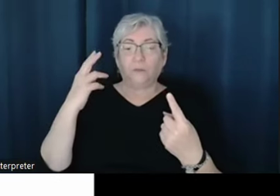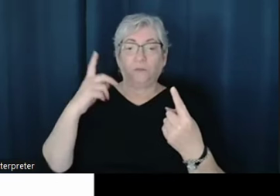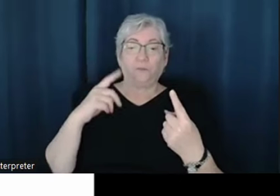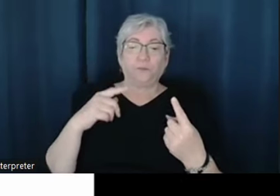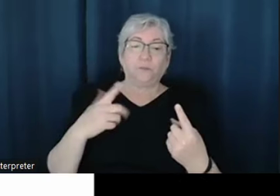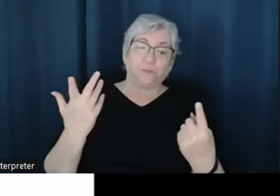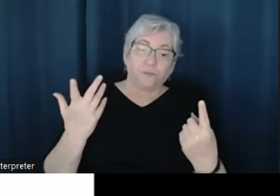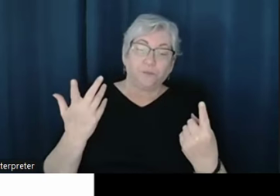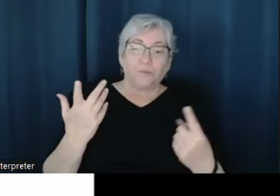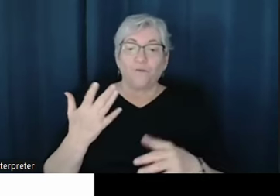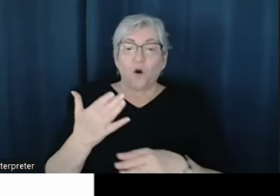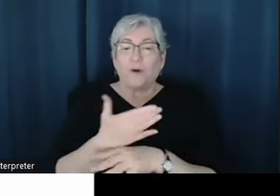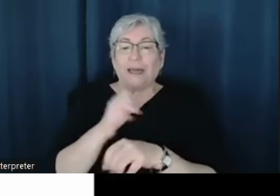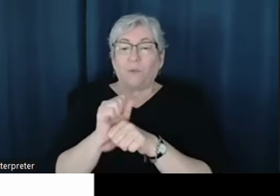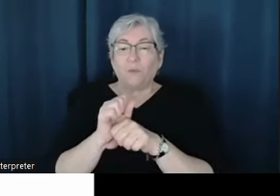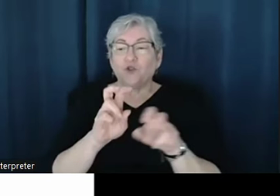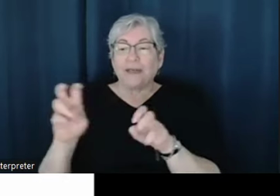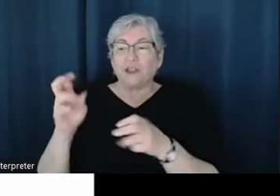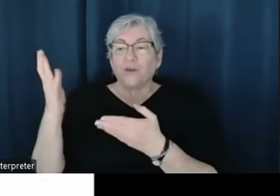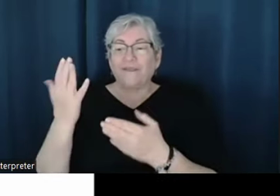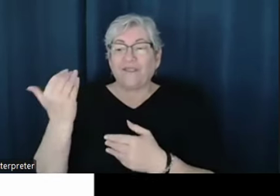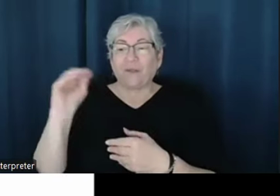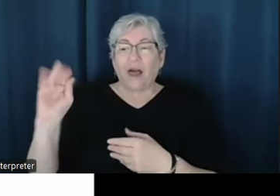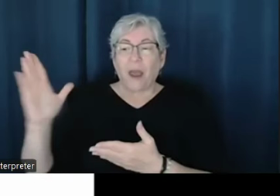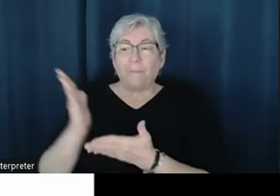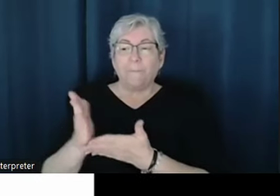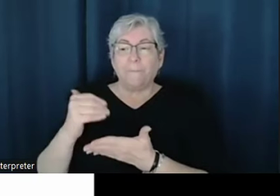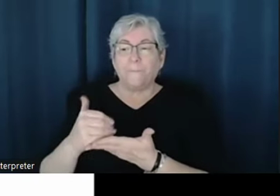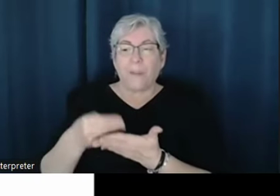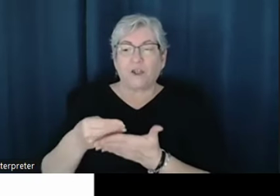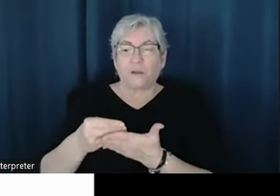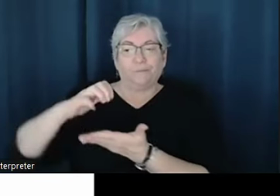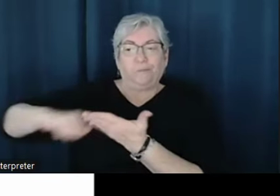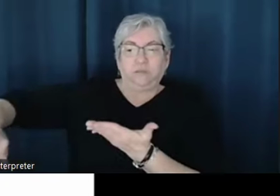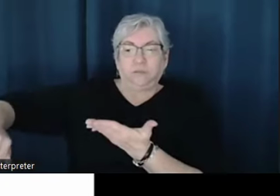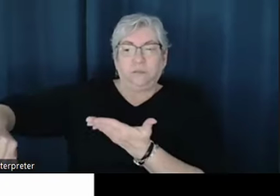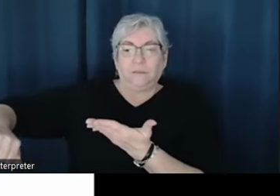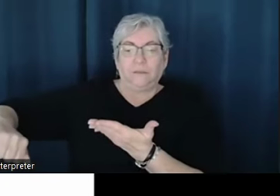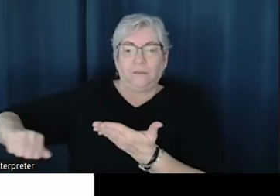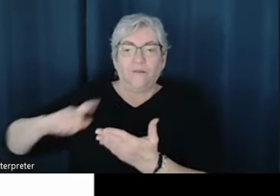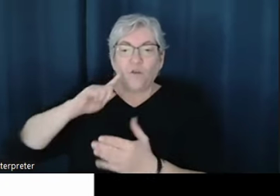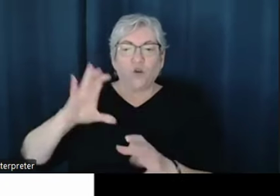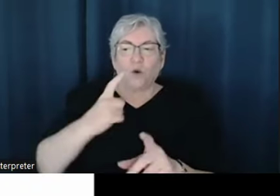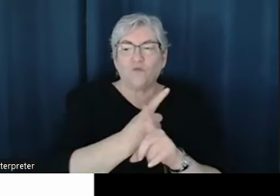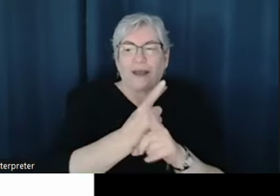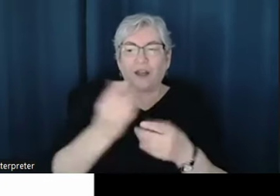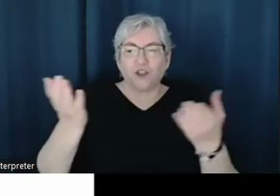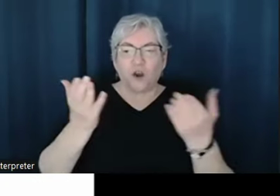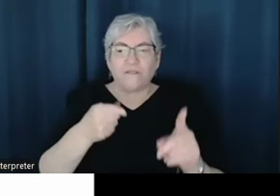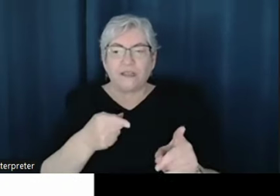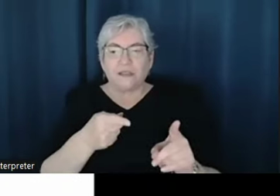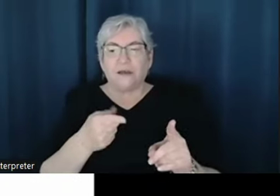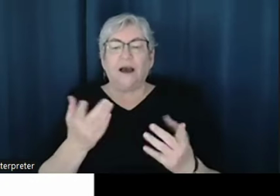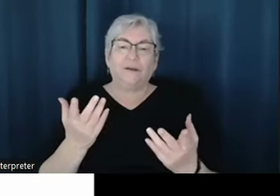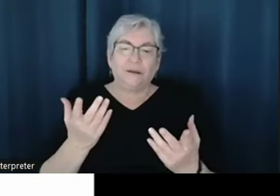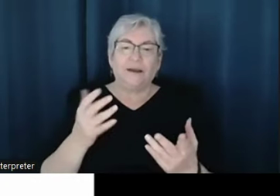obviously with pre-employment transition services, 15% of their budget is now taken away from them for doing regular services. So that adds